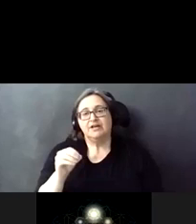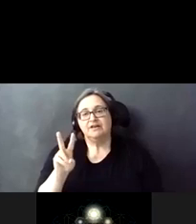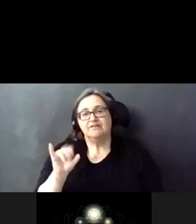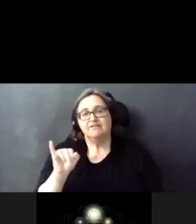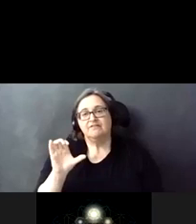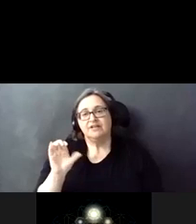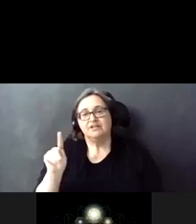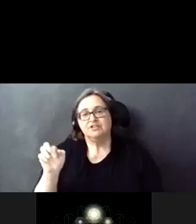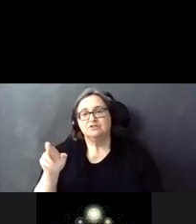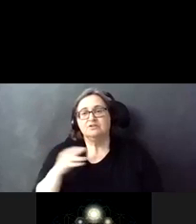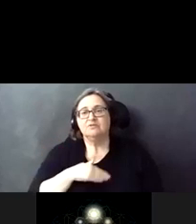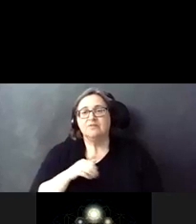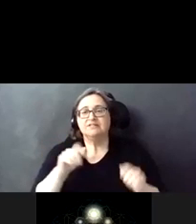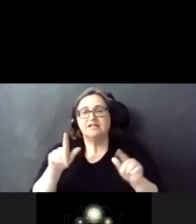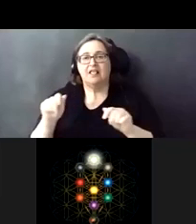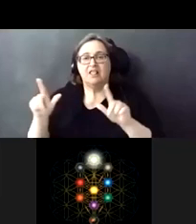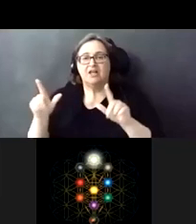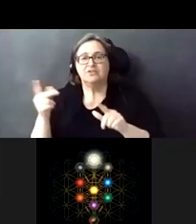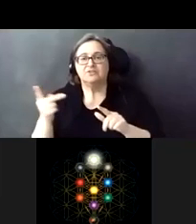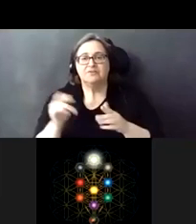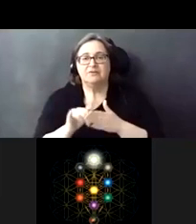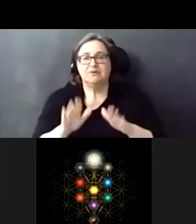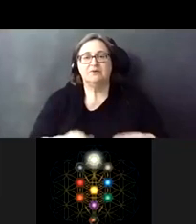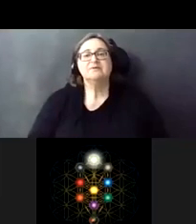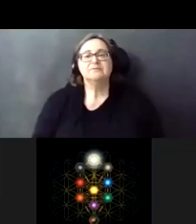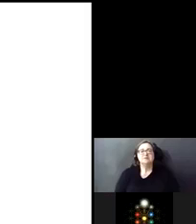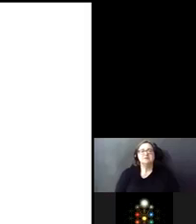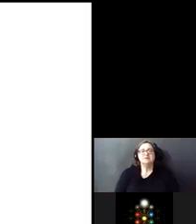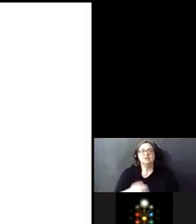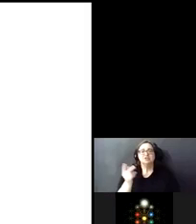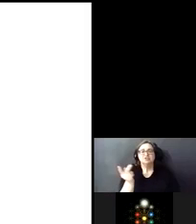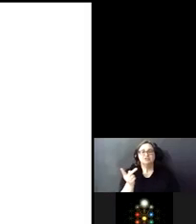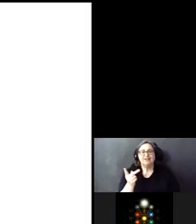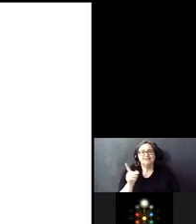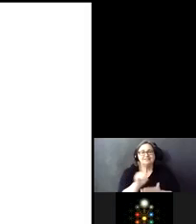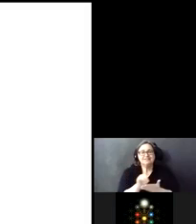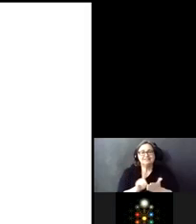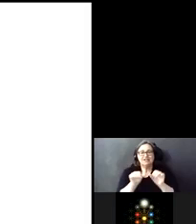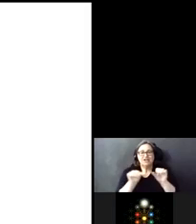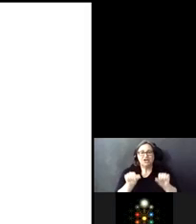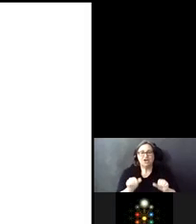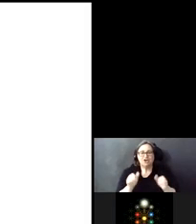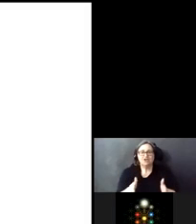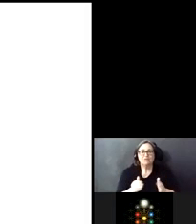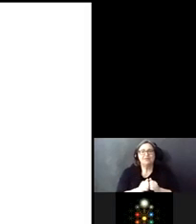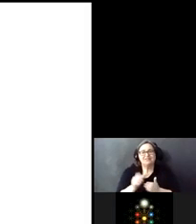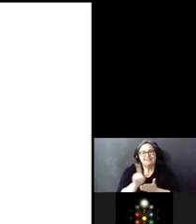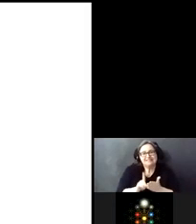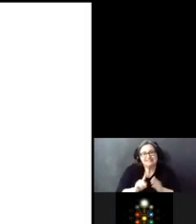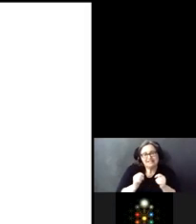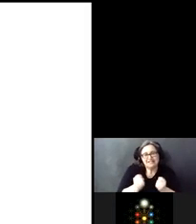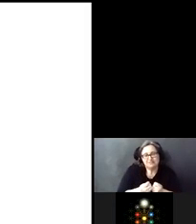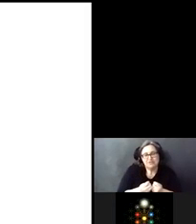can get them highlighted on the screen, that'd be good. They are two of the design architects with the design team who